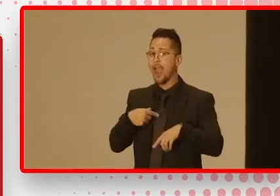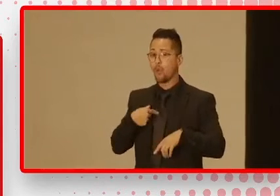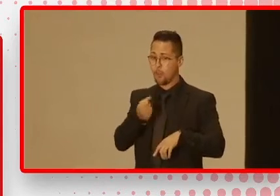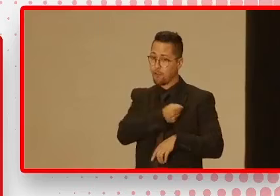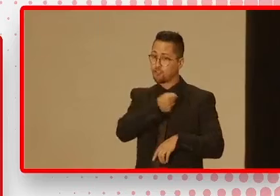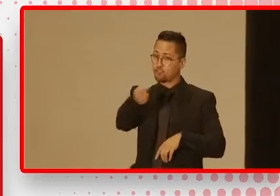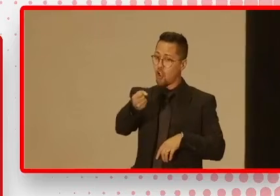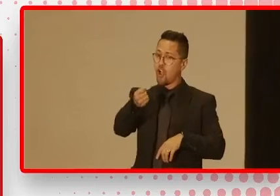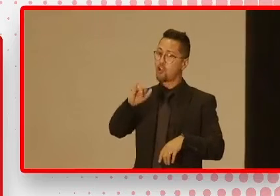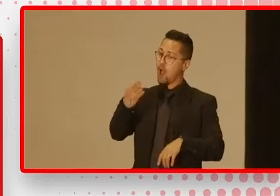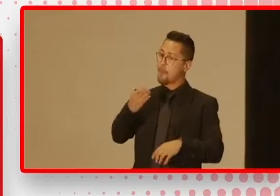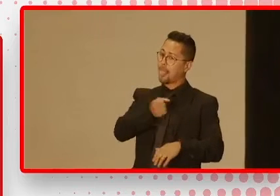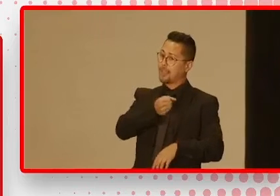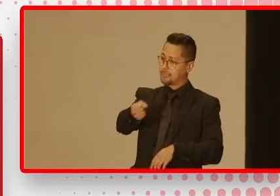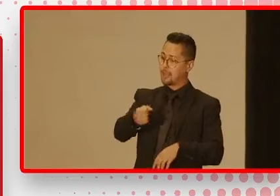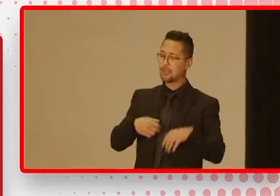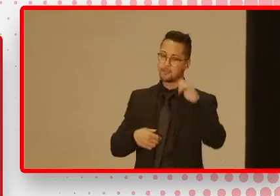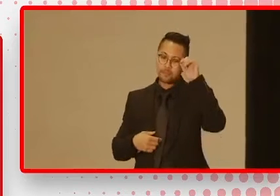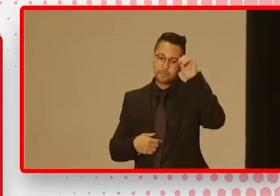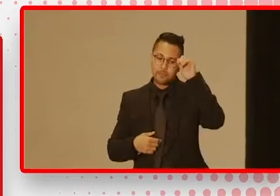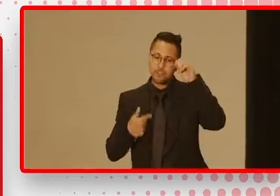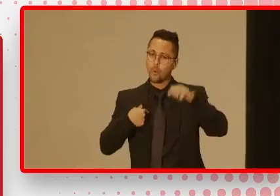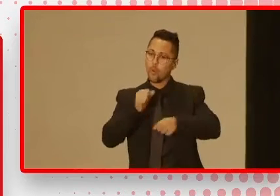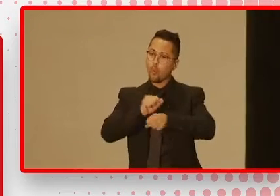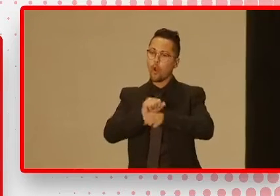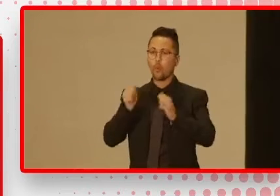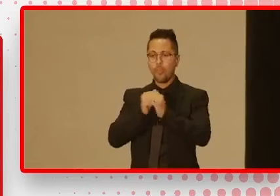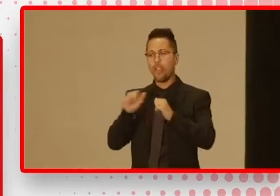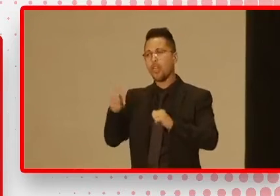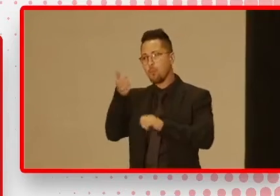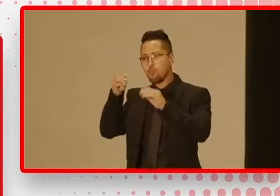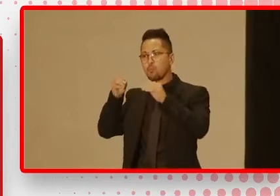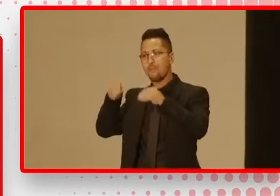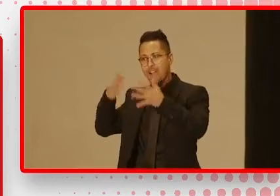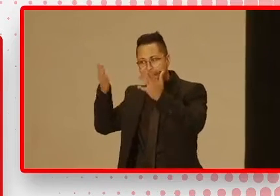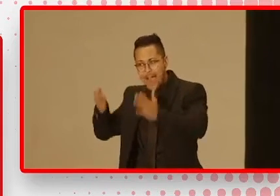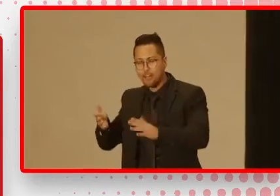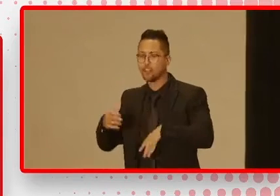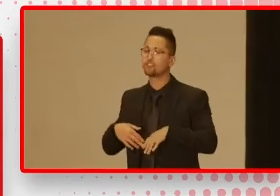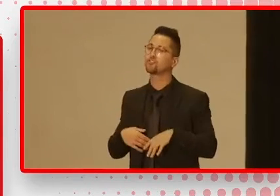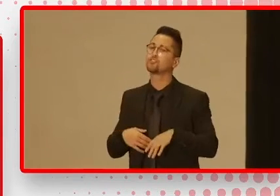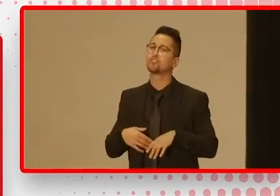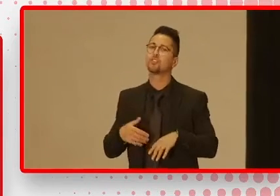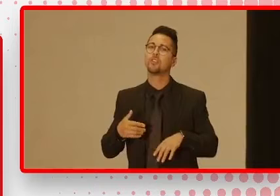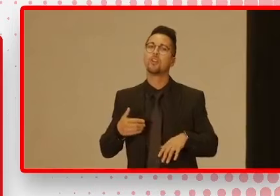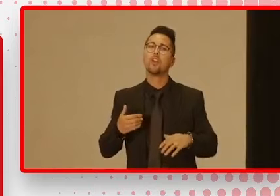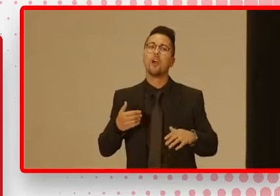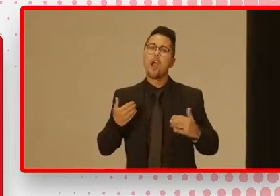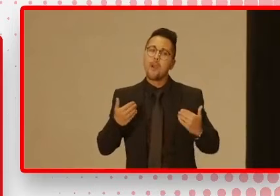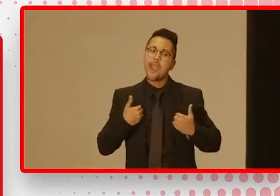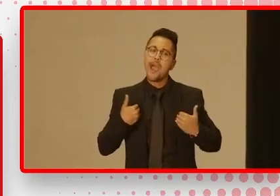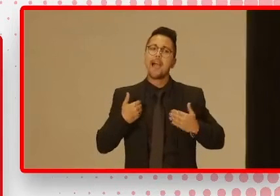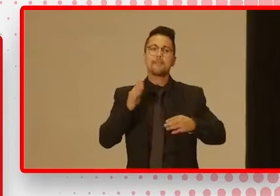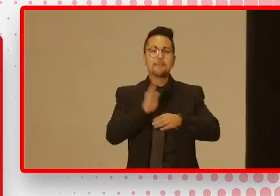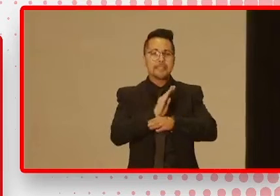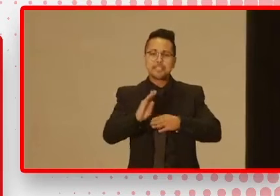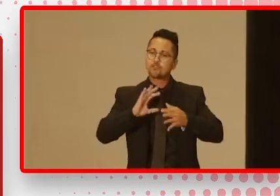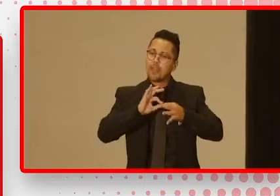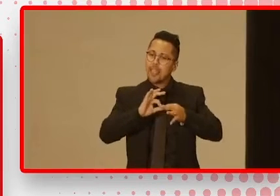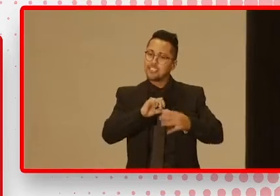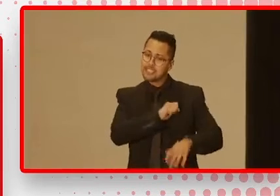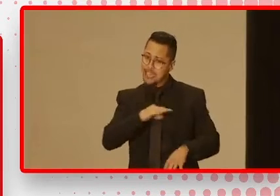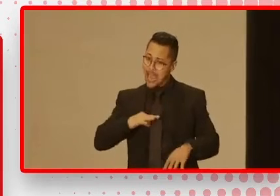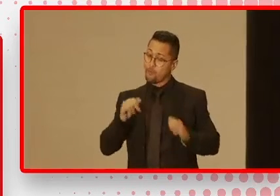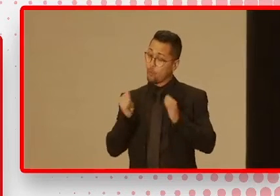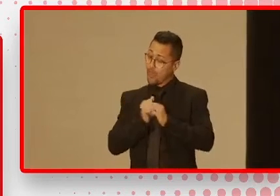And we do work with those employment providers to help us with the job placement. We have business relations staff with VR,